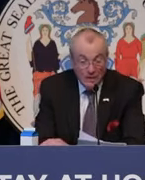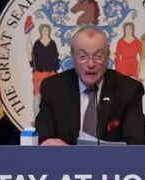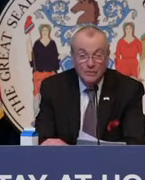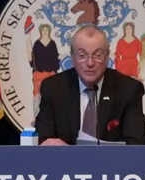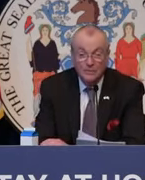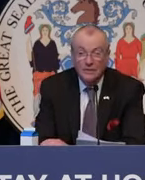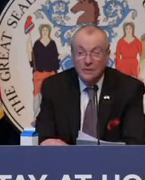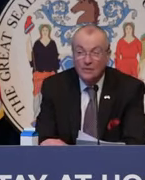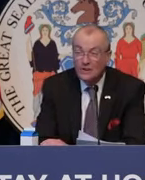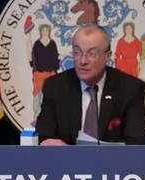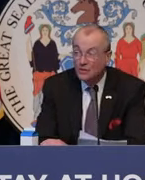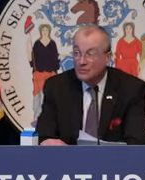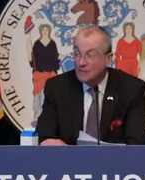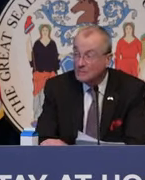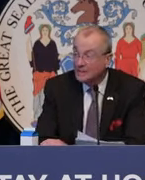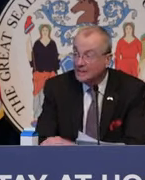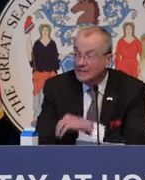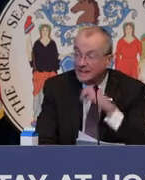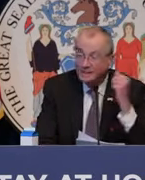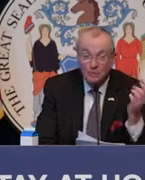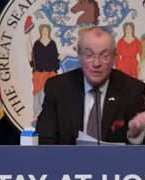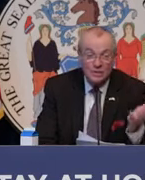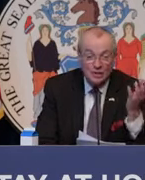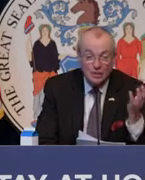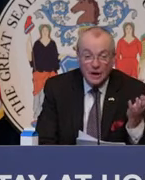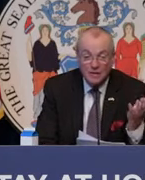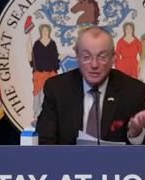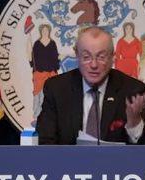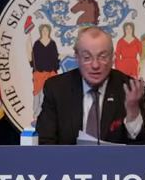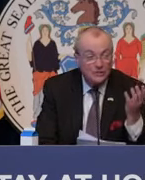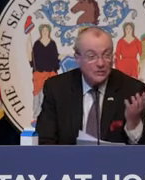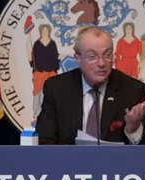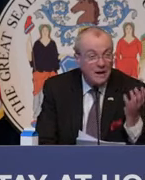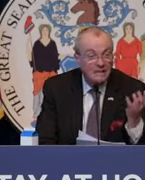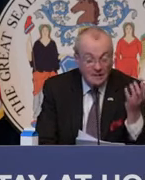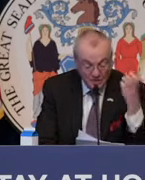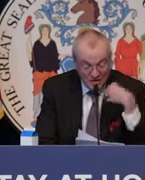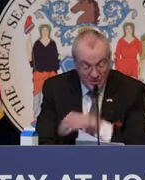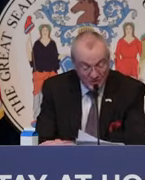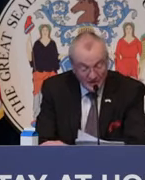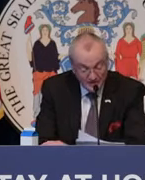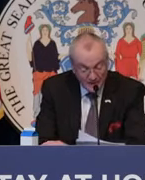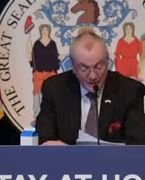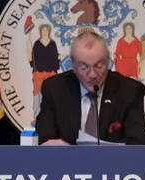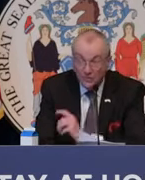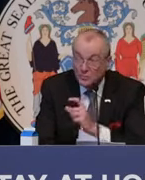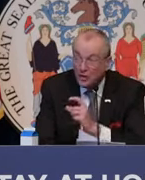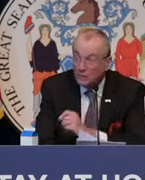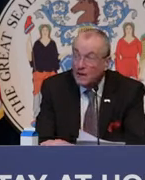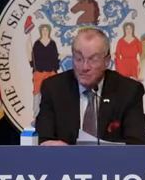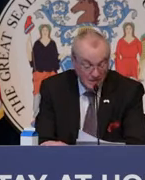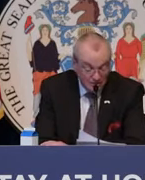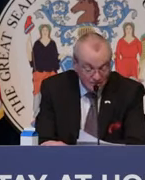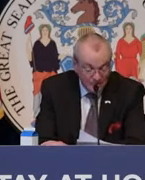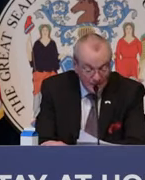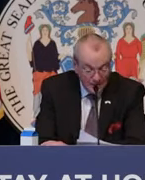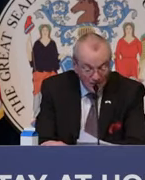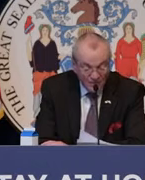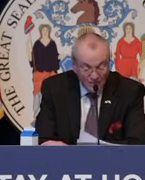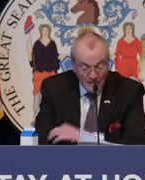as well. That was something that we were very focused on, particularly when we saw new hospitalizations spiking in the South with a smaller